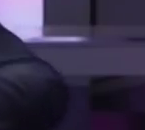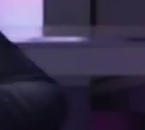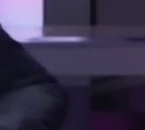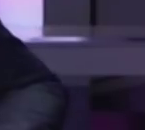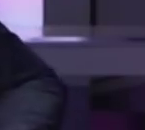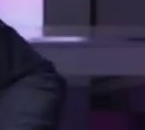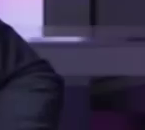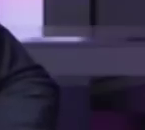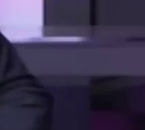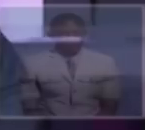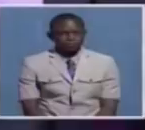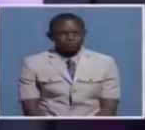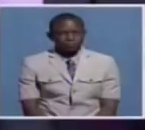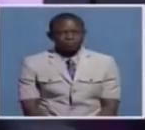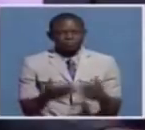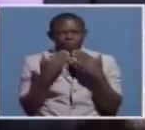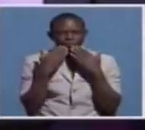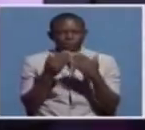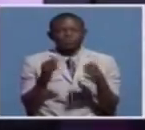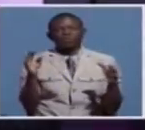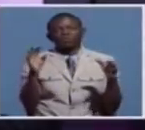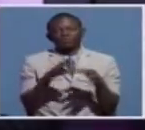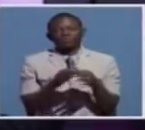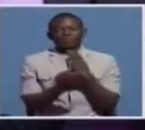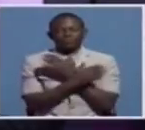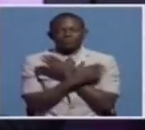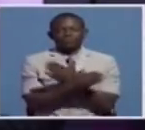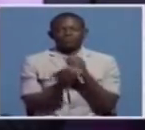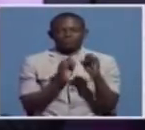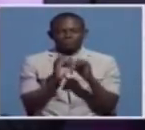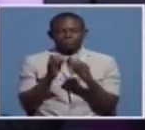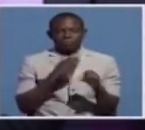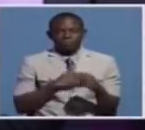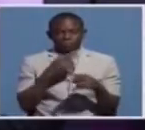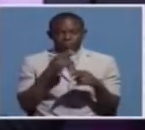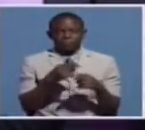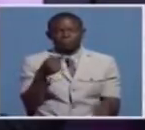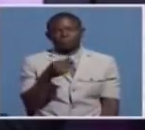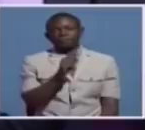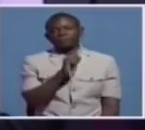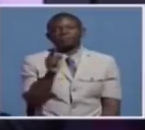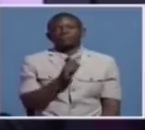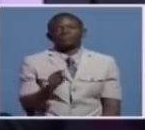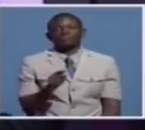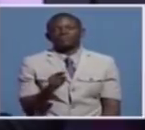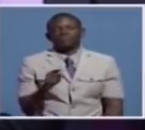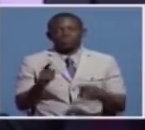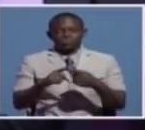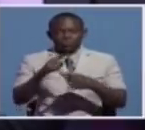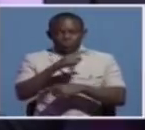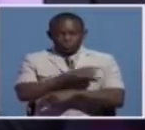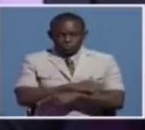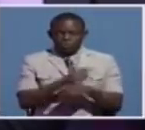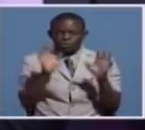Thank you for joining us on Sunday Interview. I am your host, Grevazio Zulu. Today, Zambia celebrates its founding president, Dr.